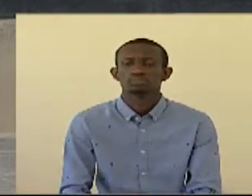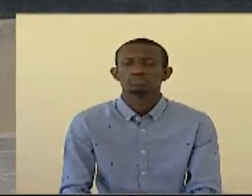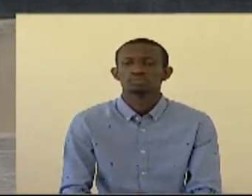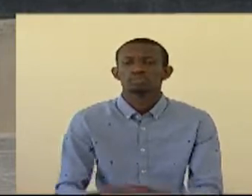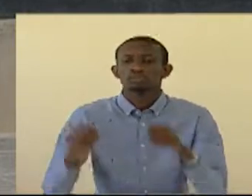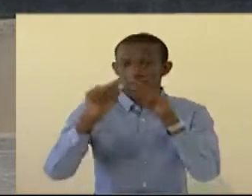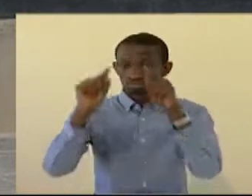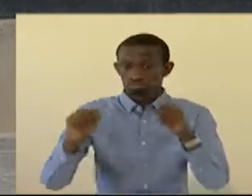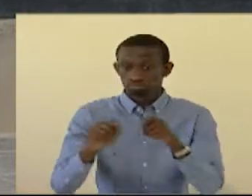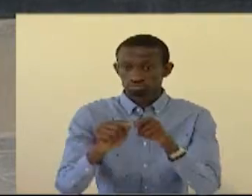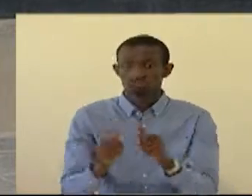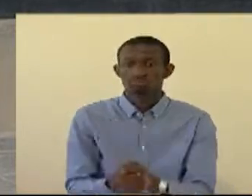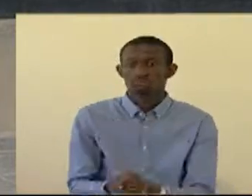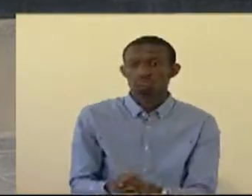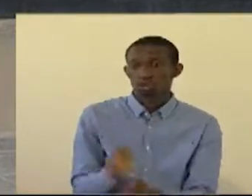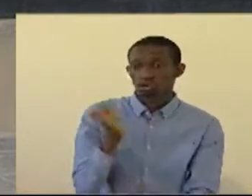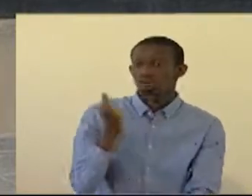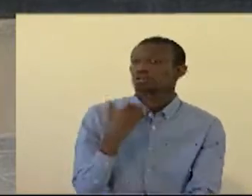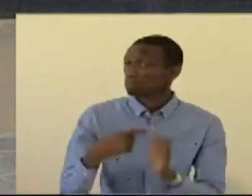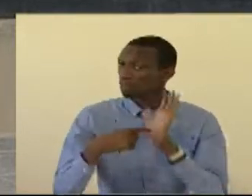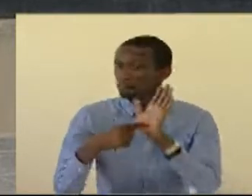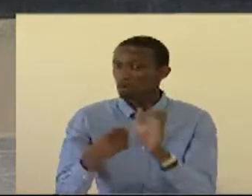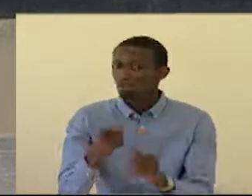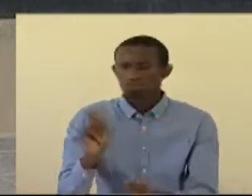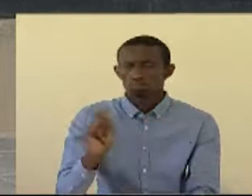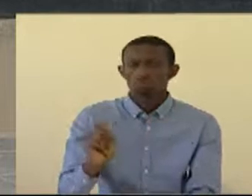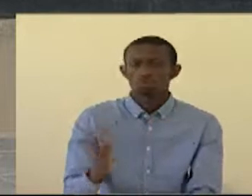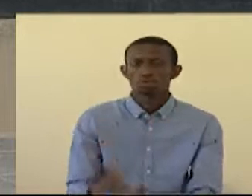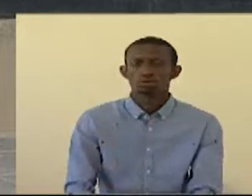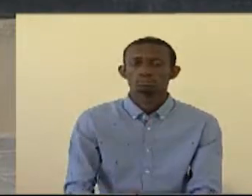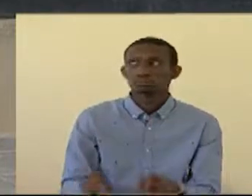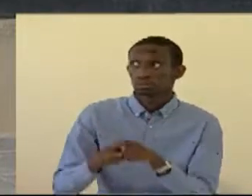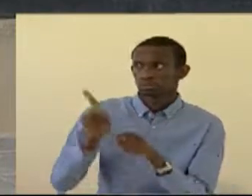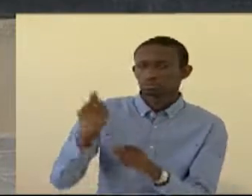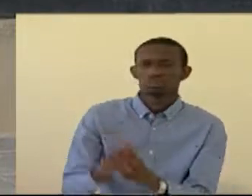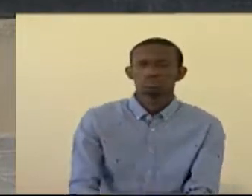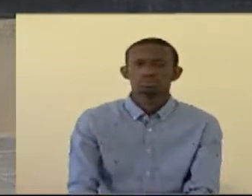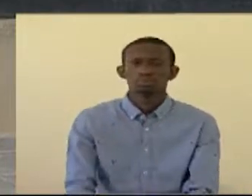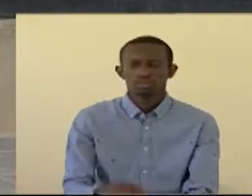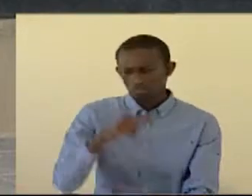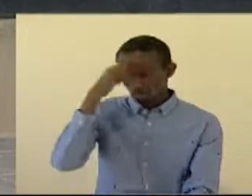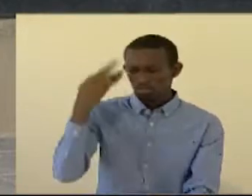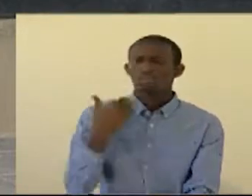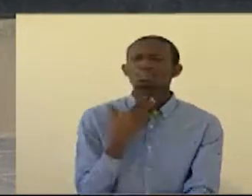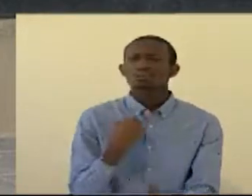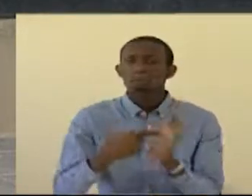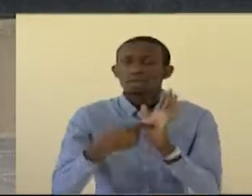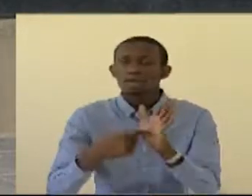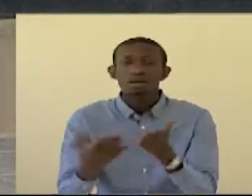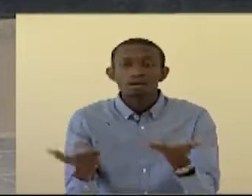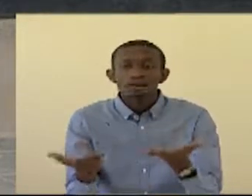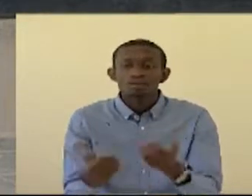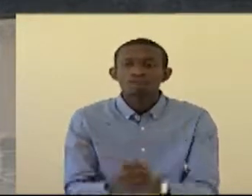with our ring. And here I want to show you, I've written it like this because I want to show you how a